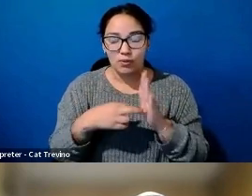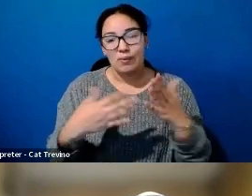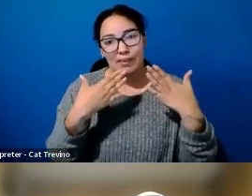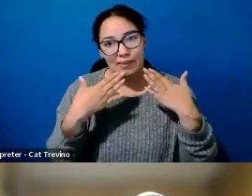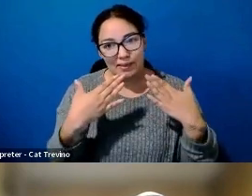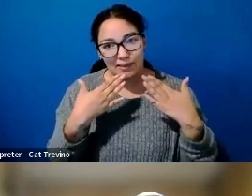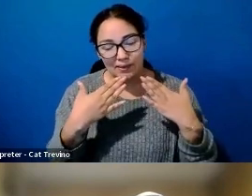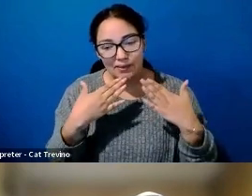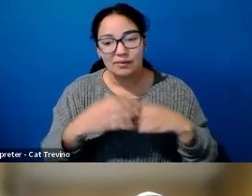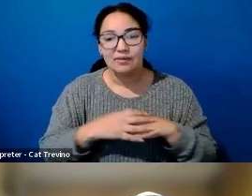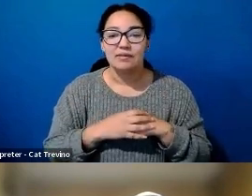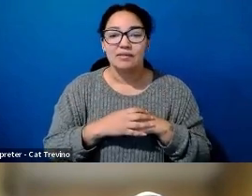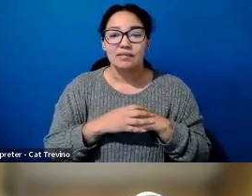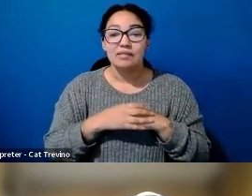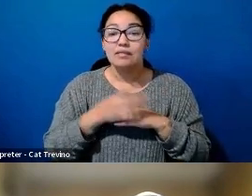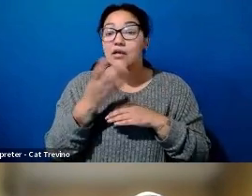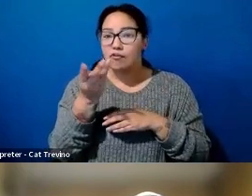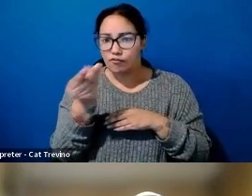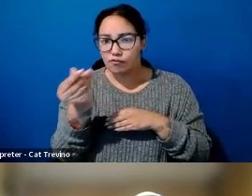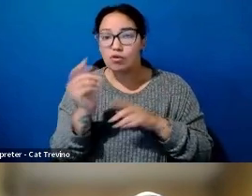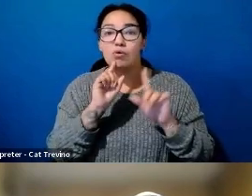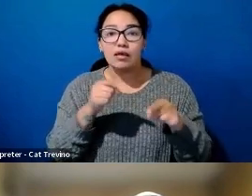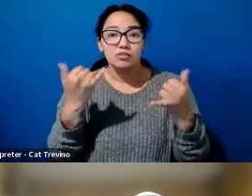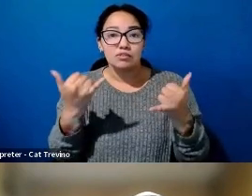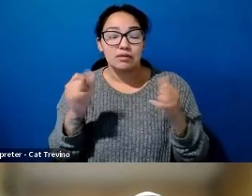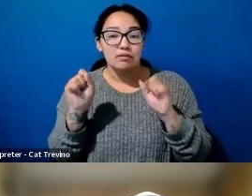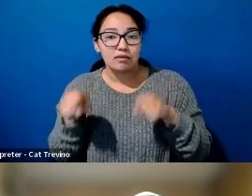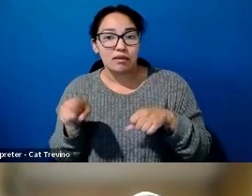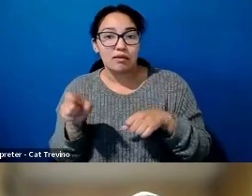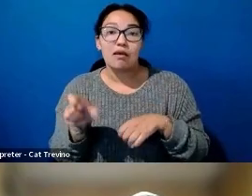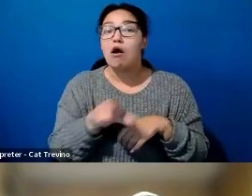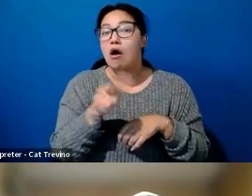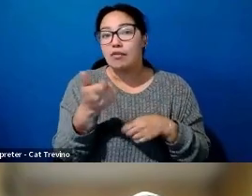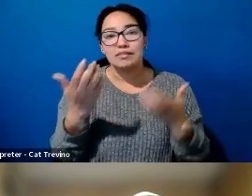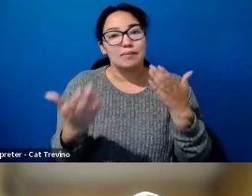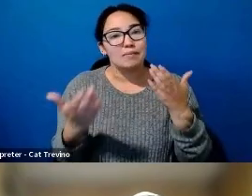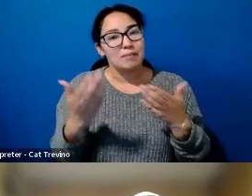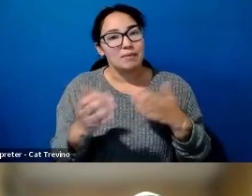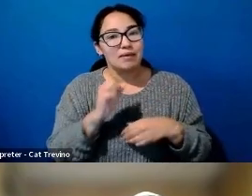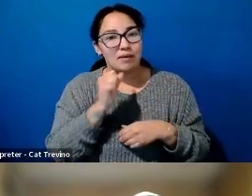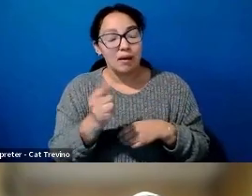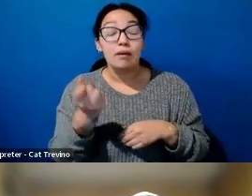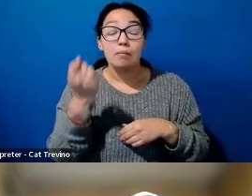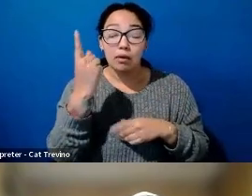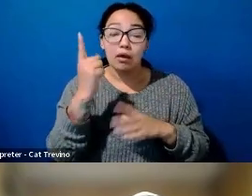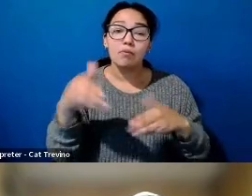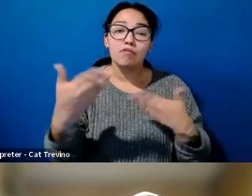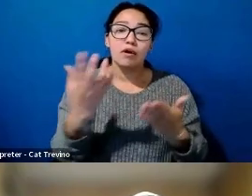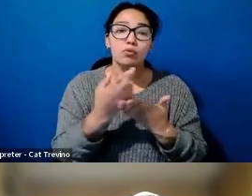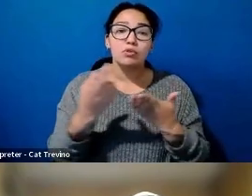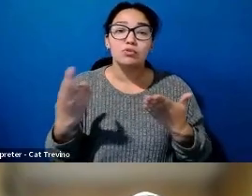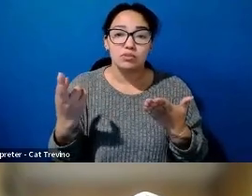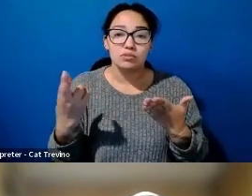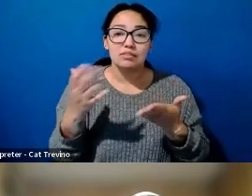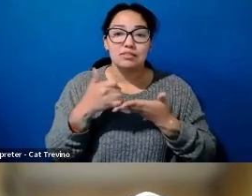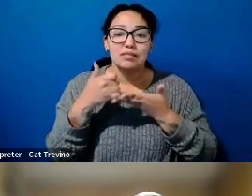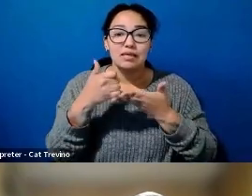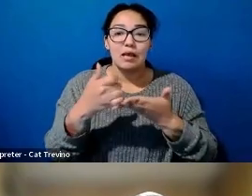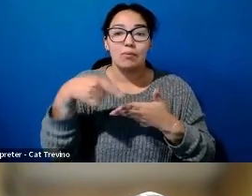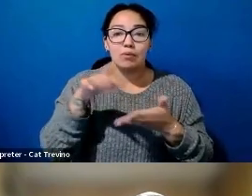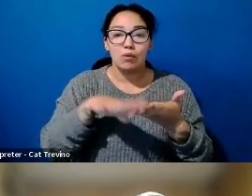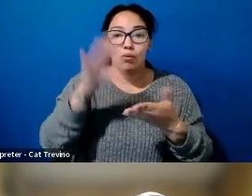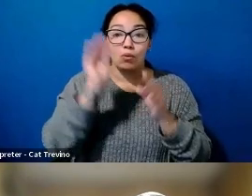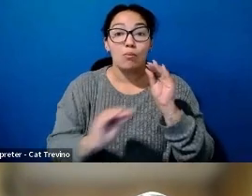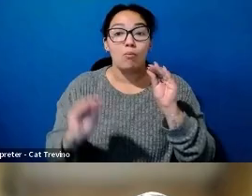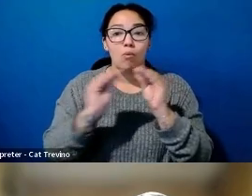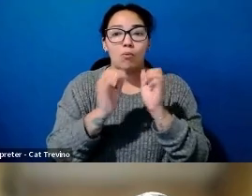grateful for. Some of them we will answer today. Others we may not get to, but we'll provide some resources to help you learn more about